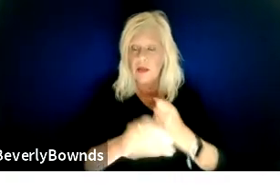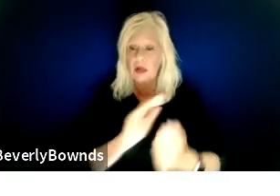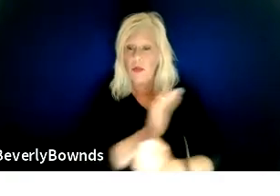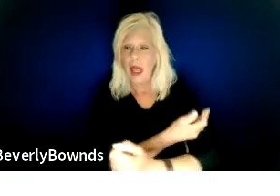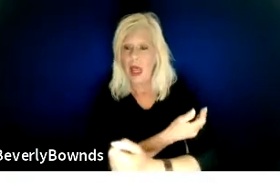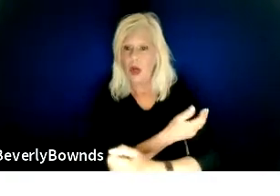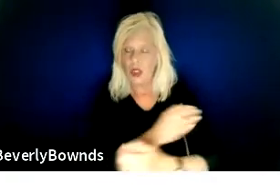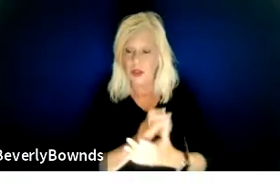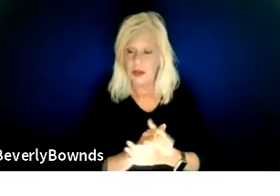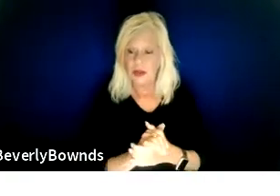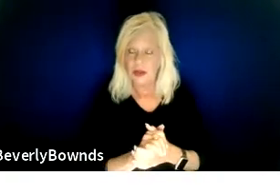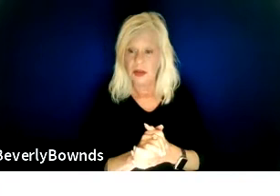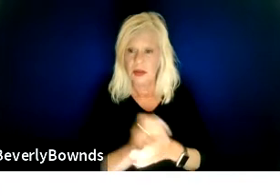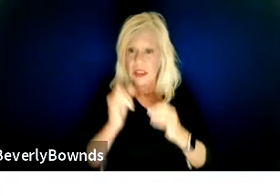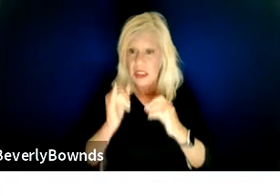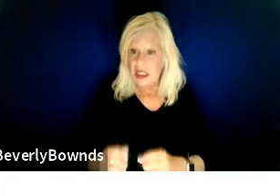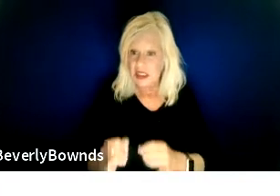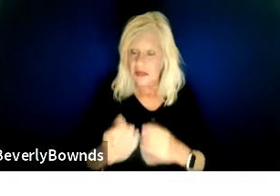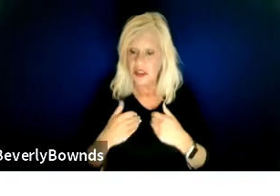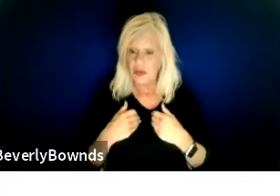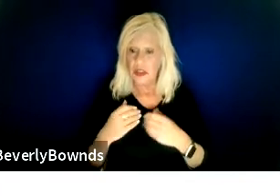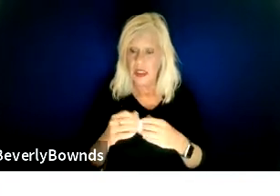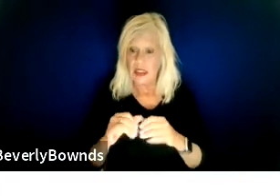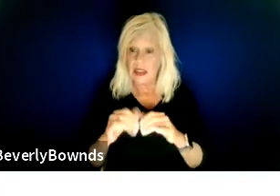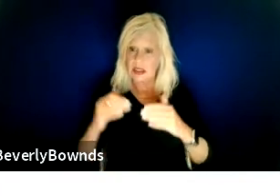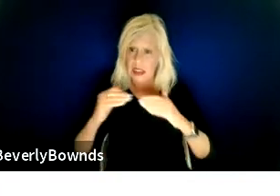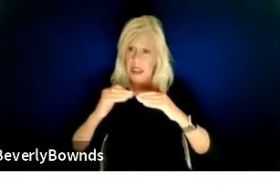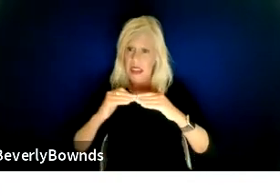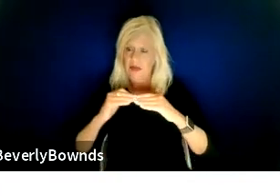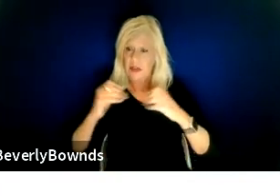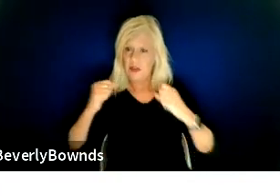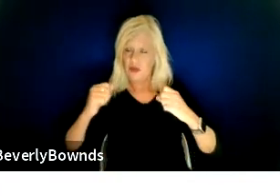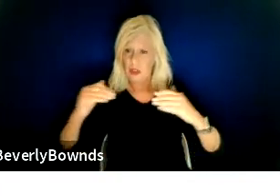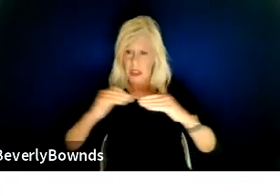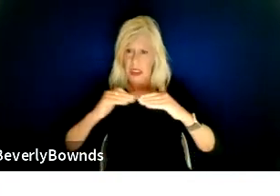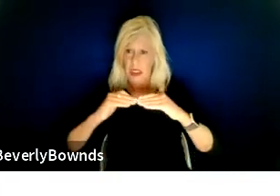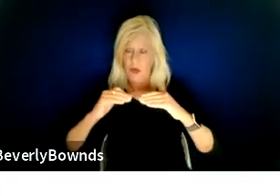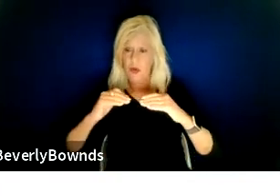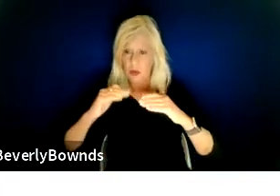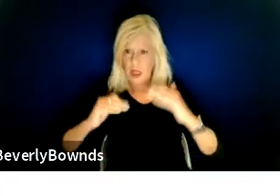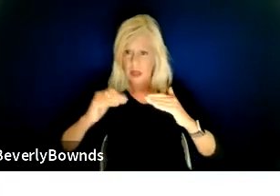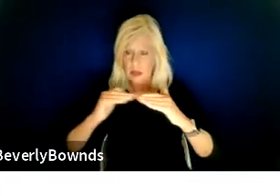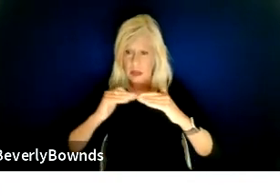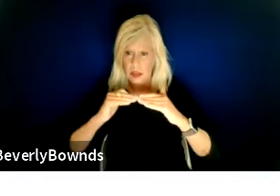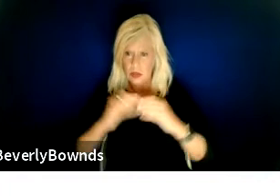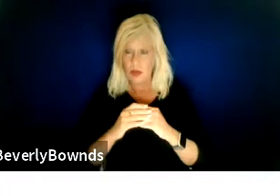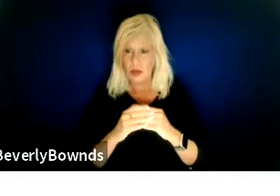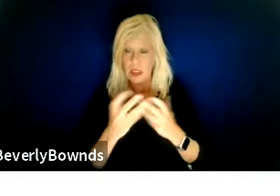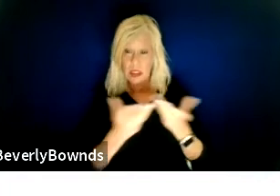to allow an individual that may have an asymmetric strength imbalance to be able to interact with the